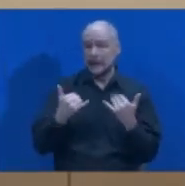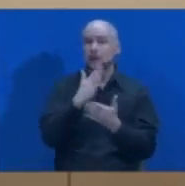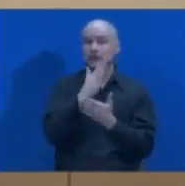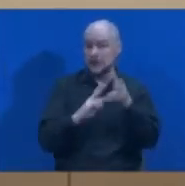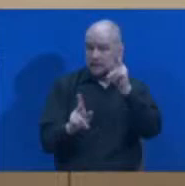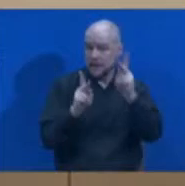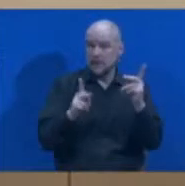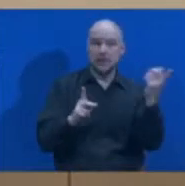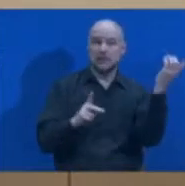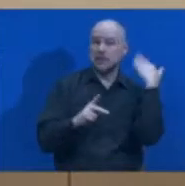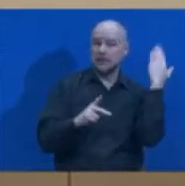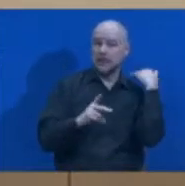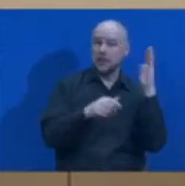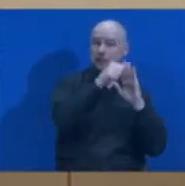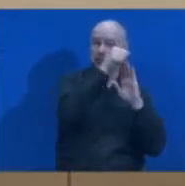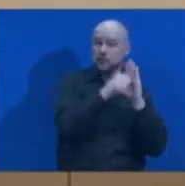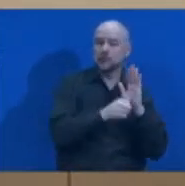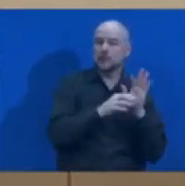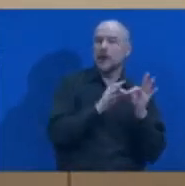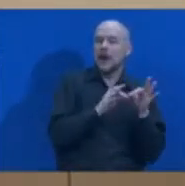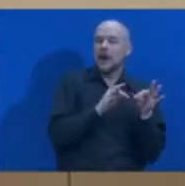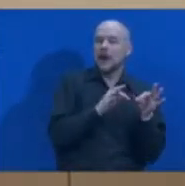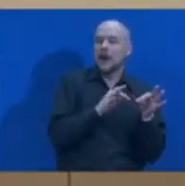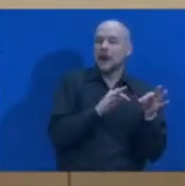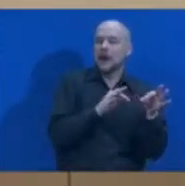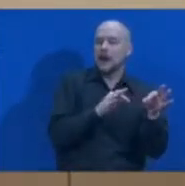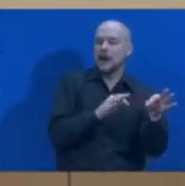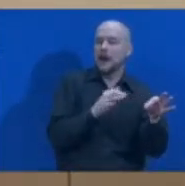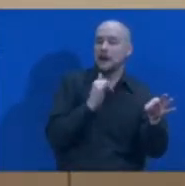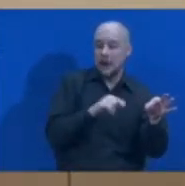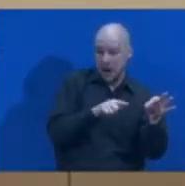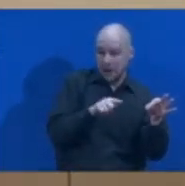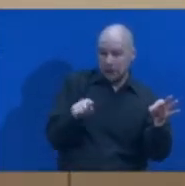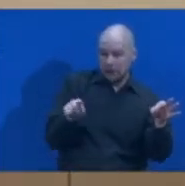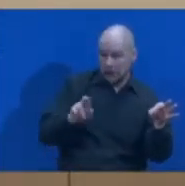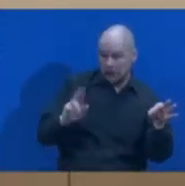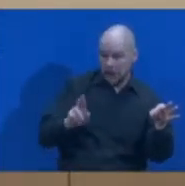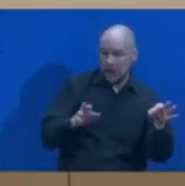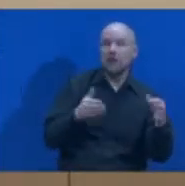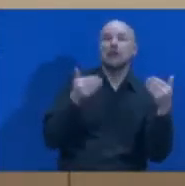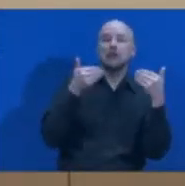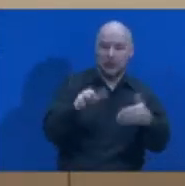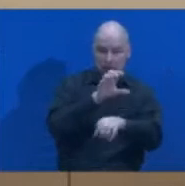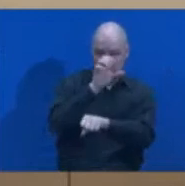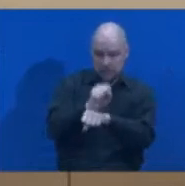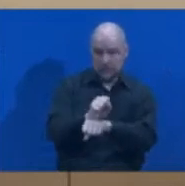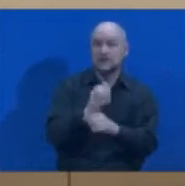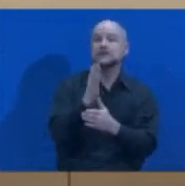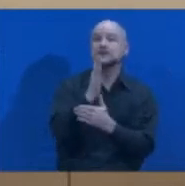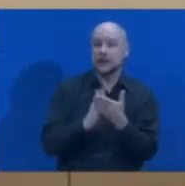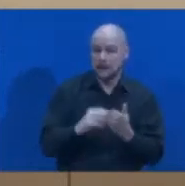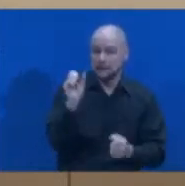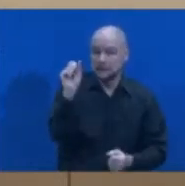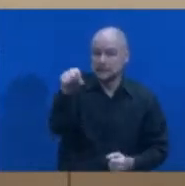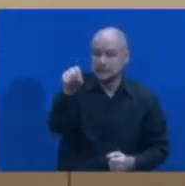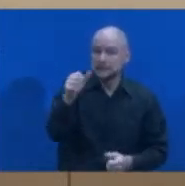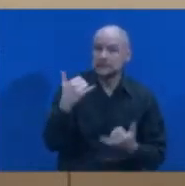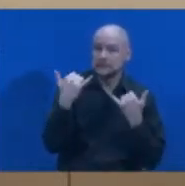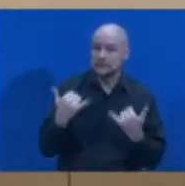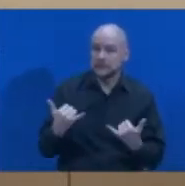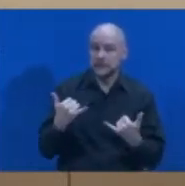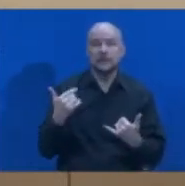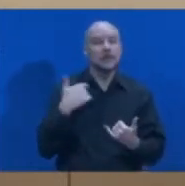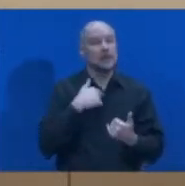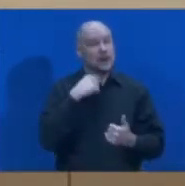with those individuals coming into the hospital, but there's still significant capacity in the hospitals at this point. We understand that at